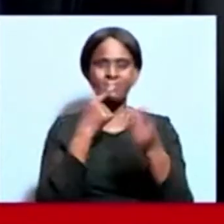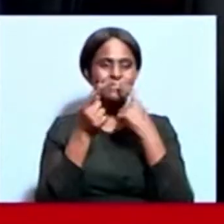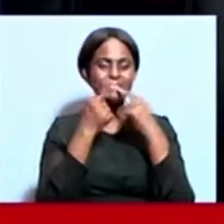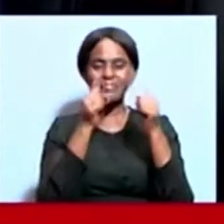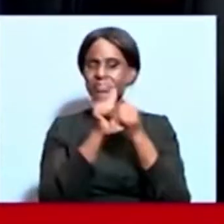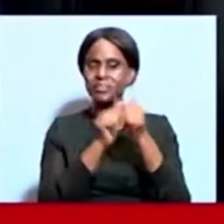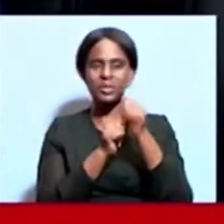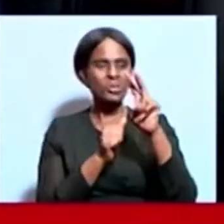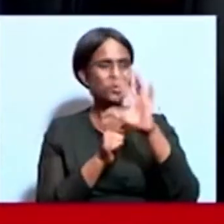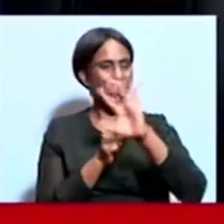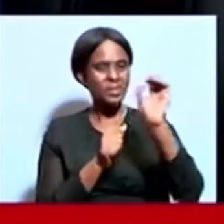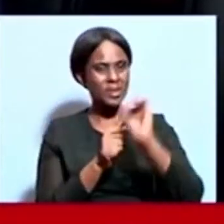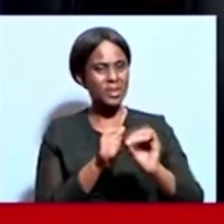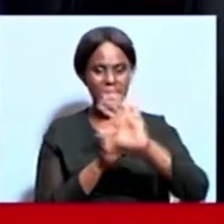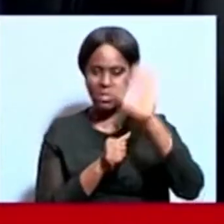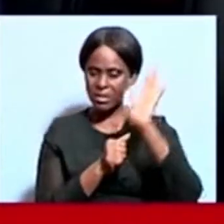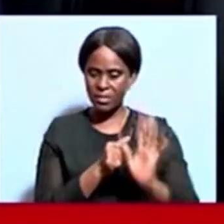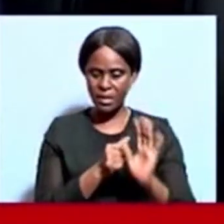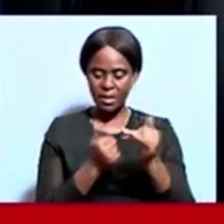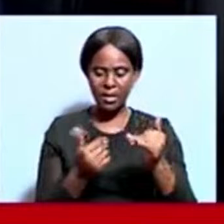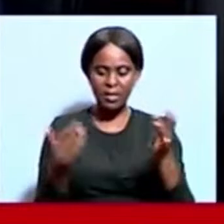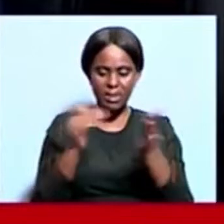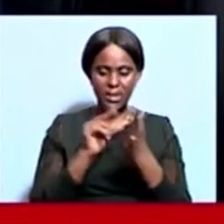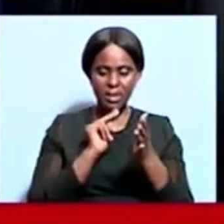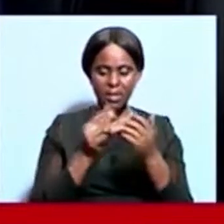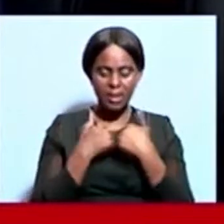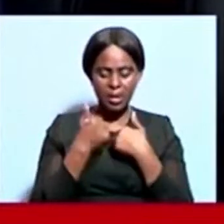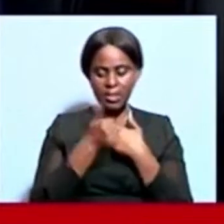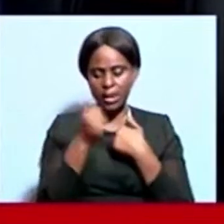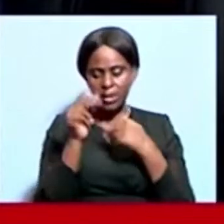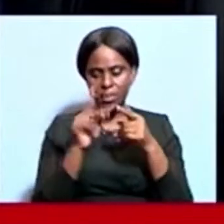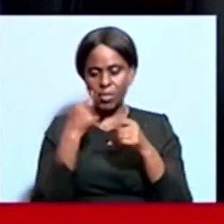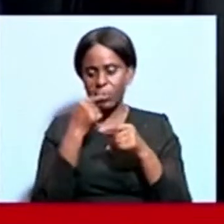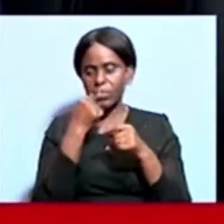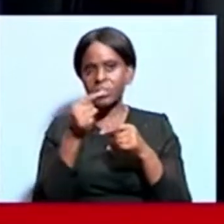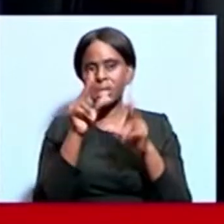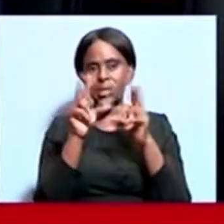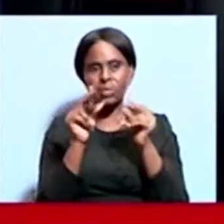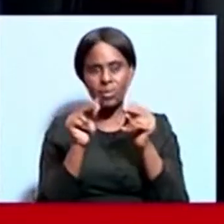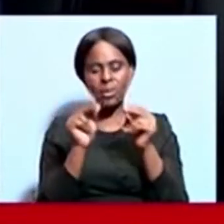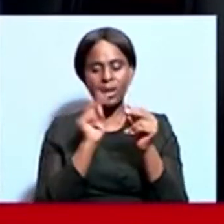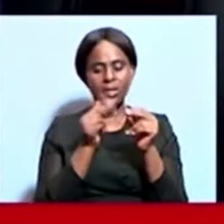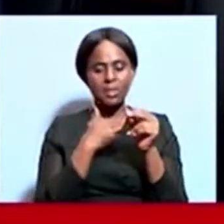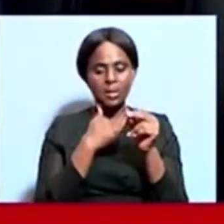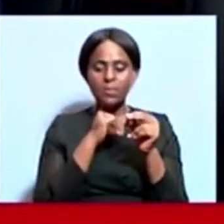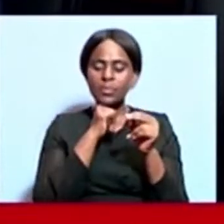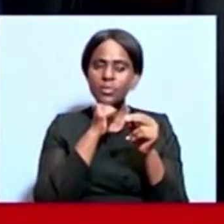25%. Again, we have others who are saying, no, we've not